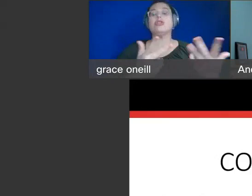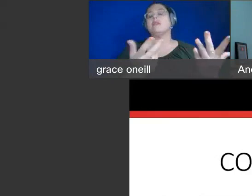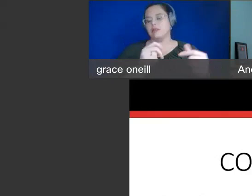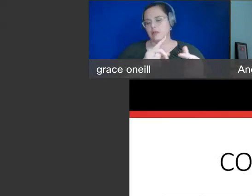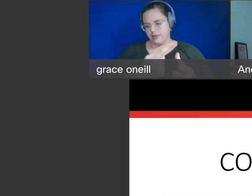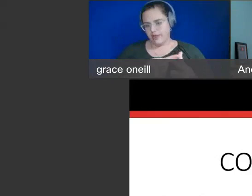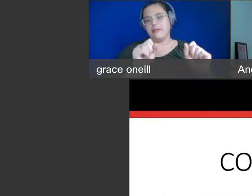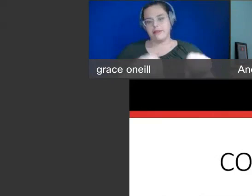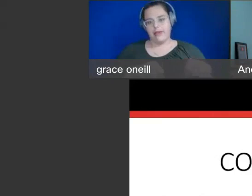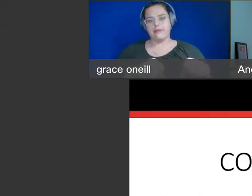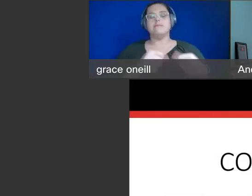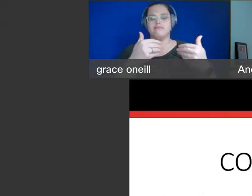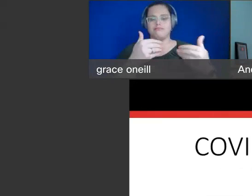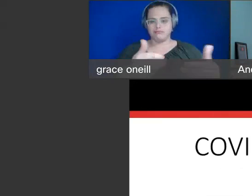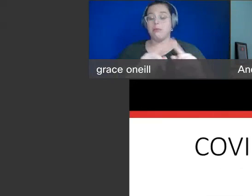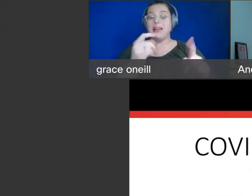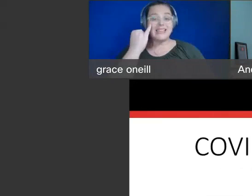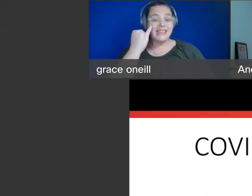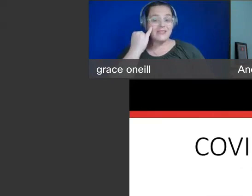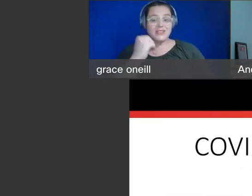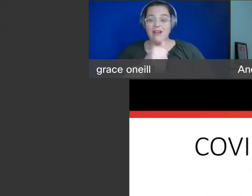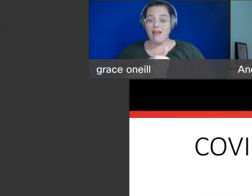eligible for a booster.